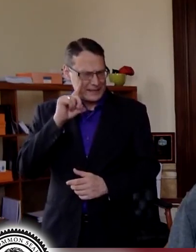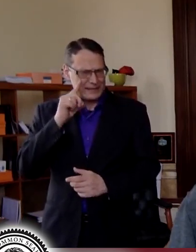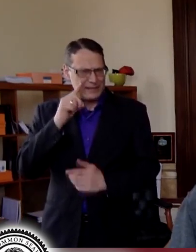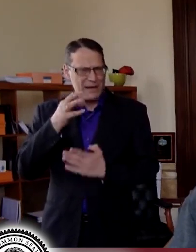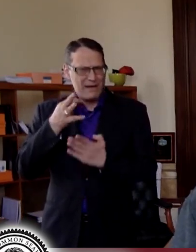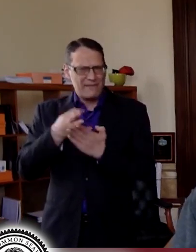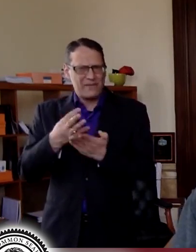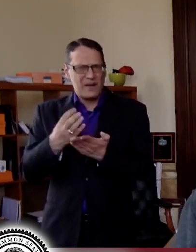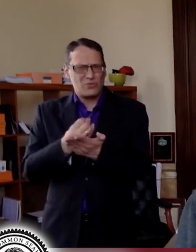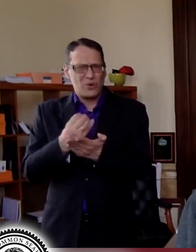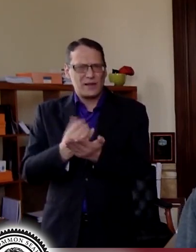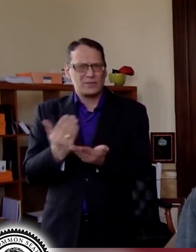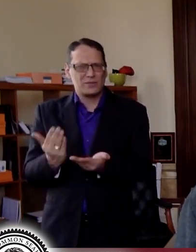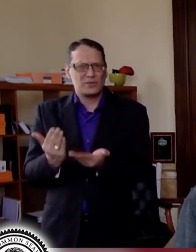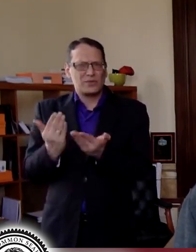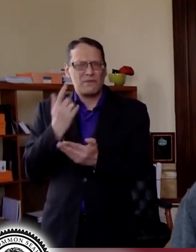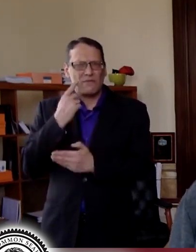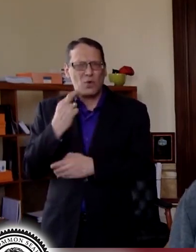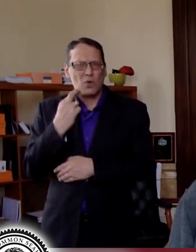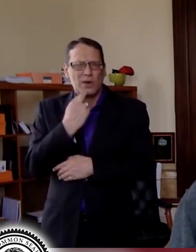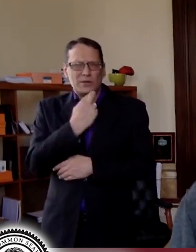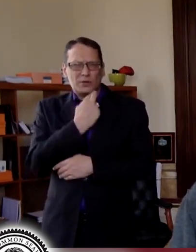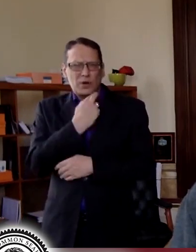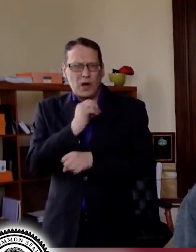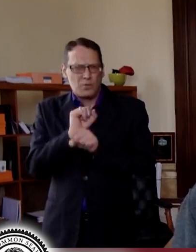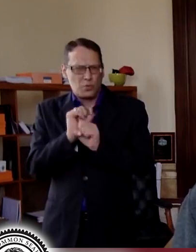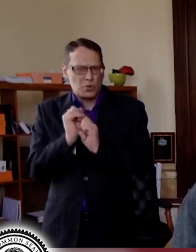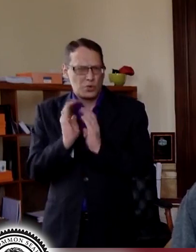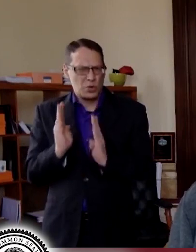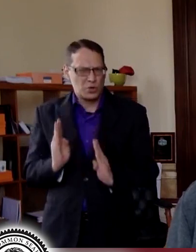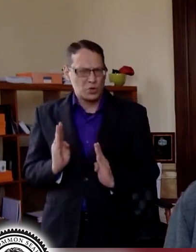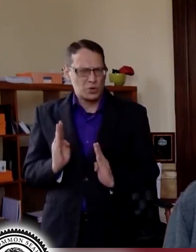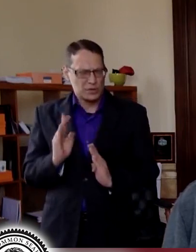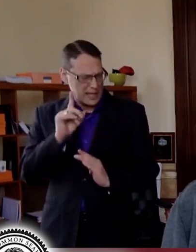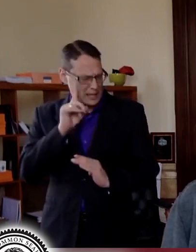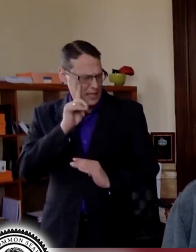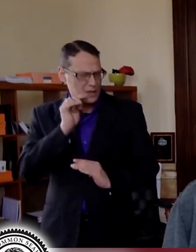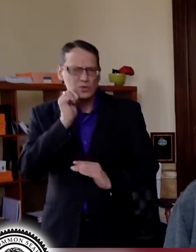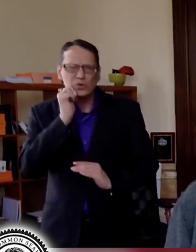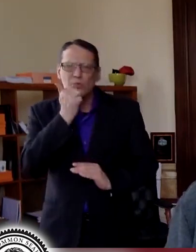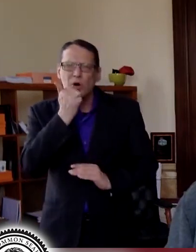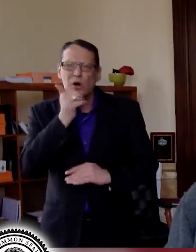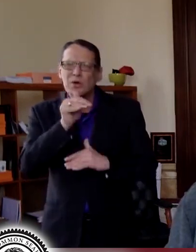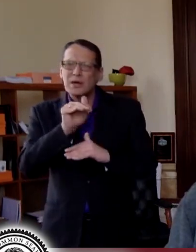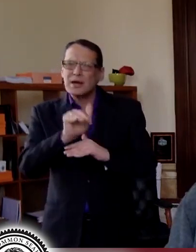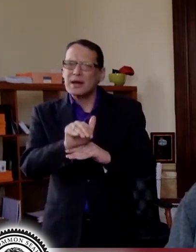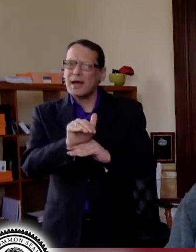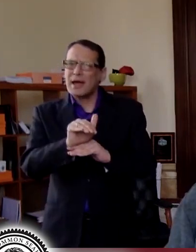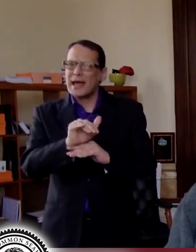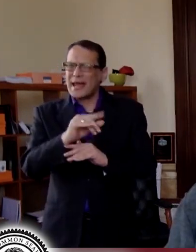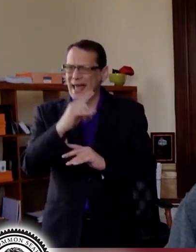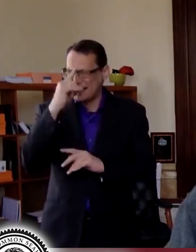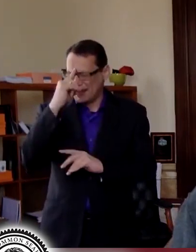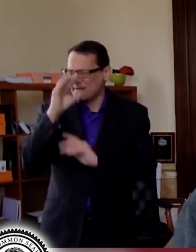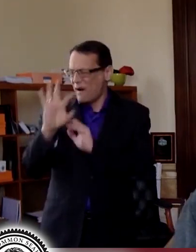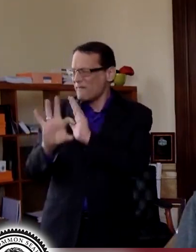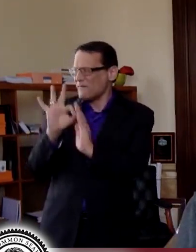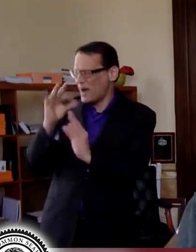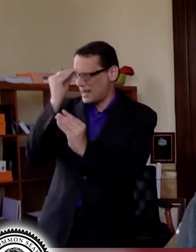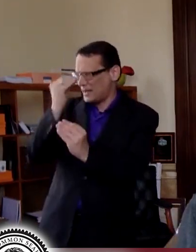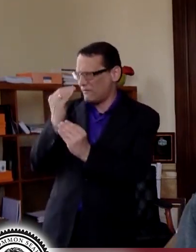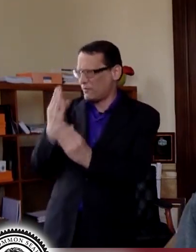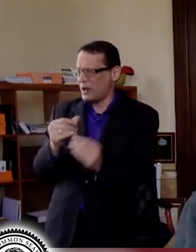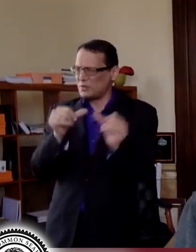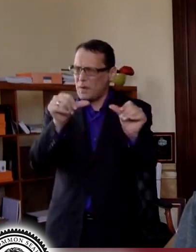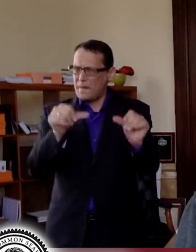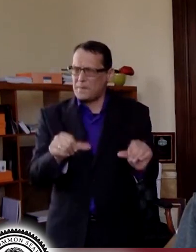fundraiser for restaurant workers that, if I'm not mistaken, is tomorrow night. I'll find that and